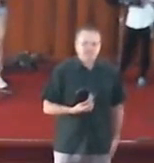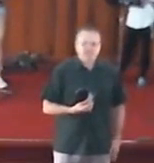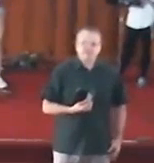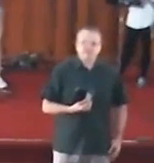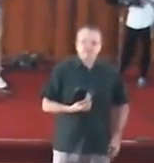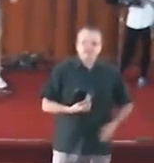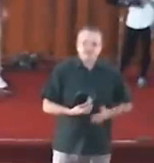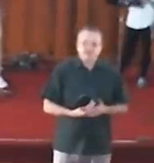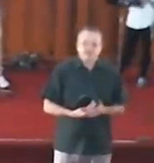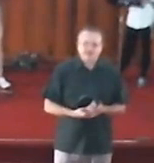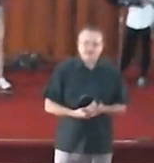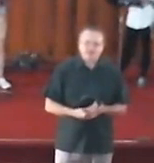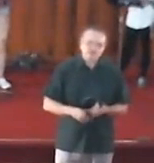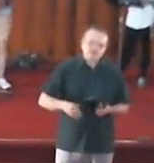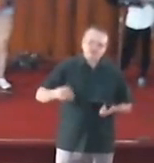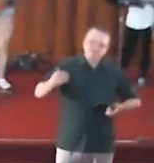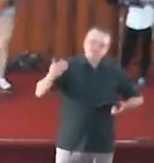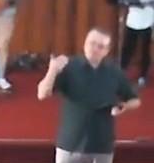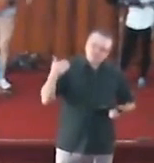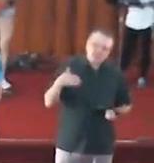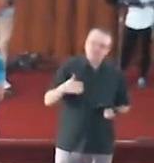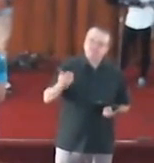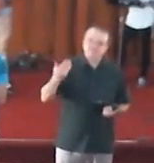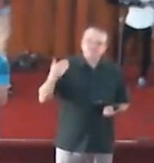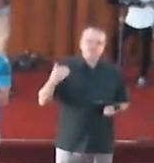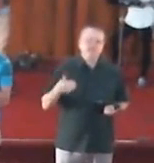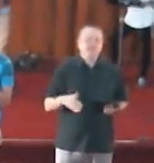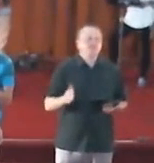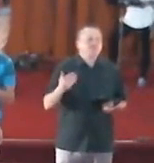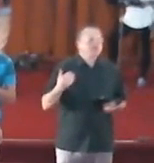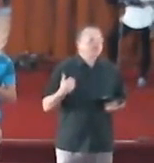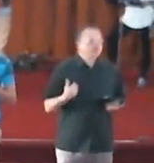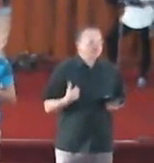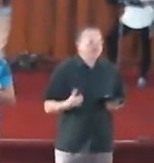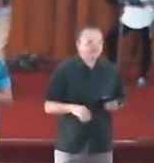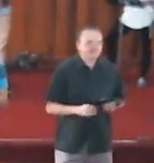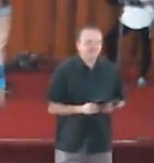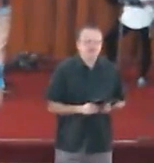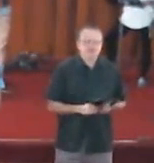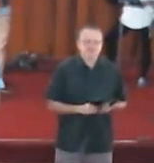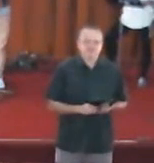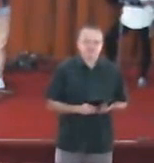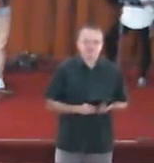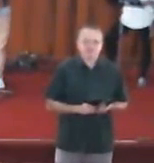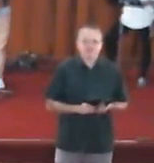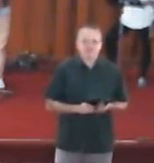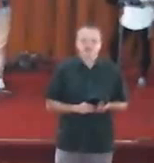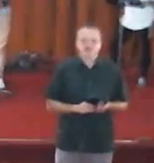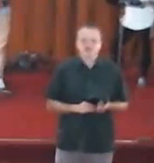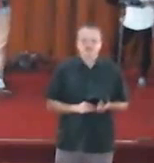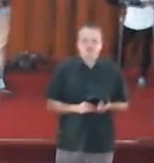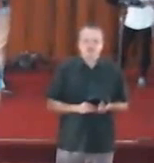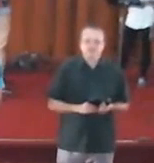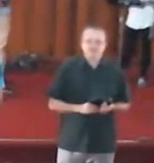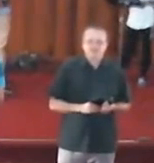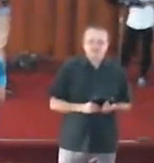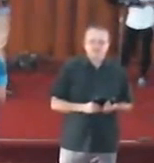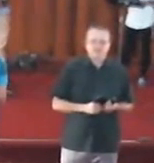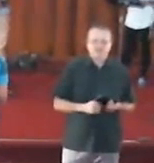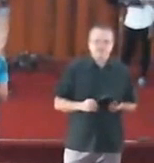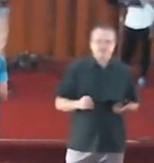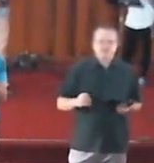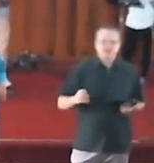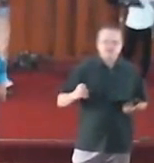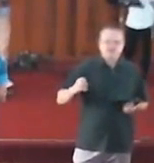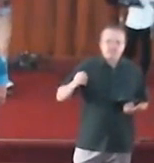Y después vamos a empezar a tener un pequeño tiempo de ministración. And afterwards we'll have a short time to